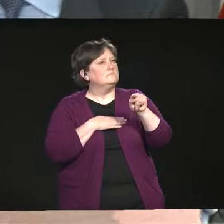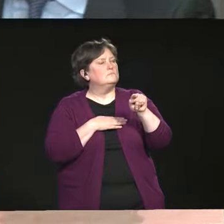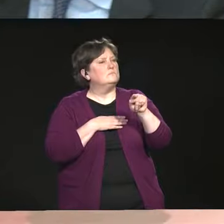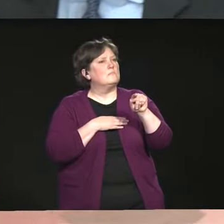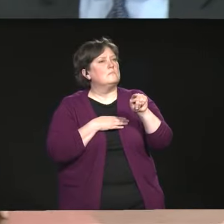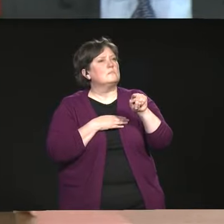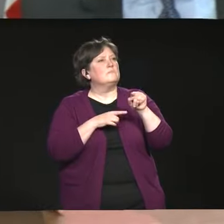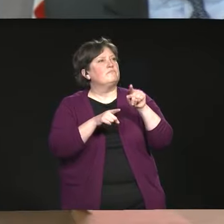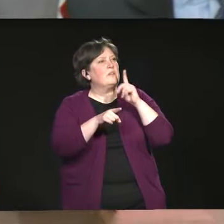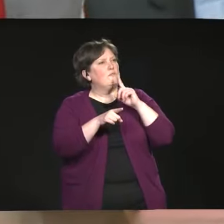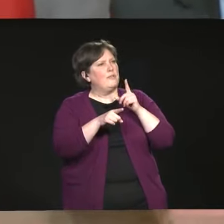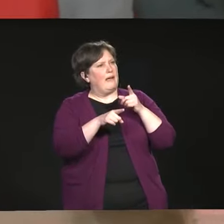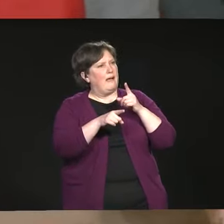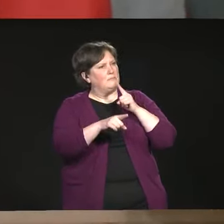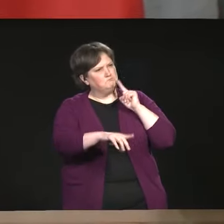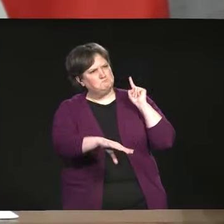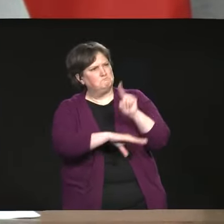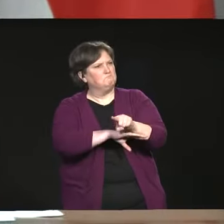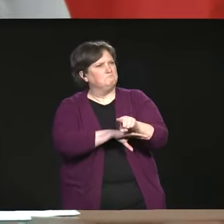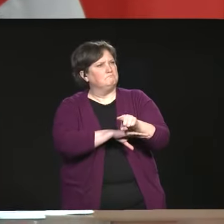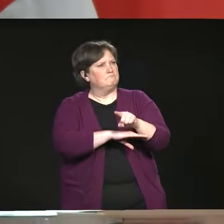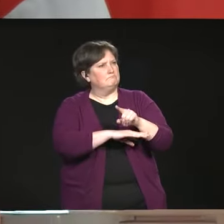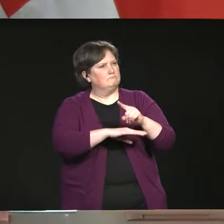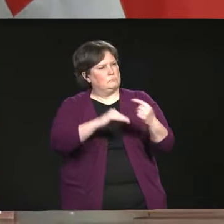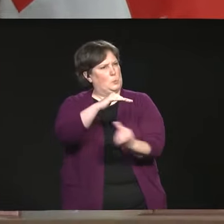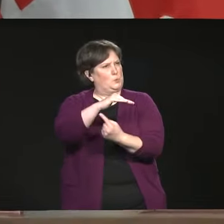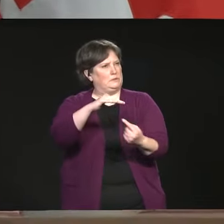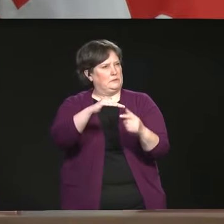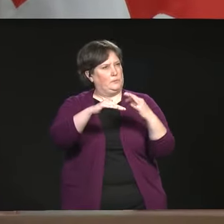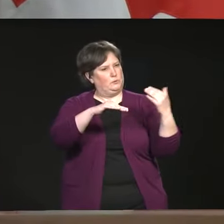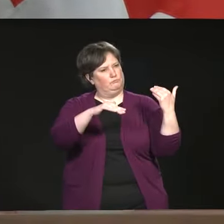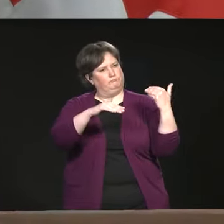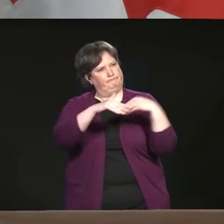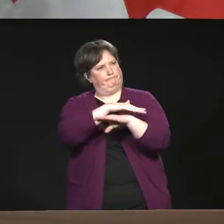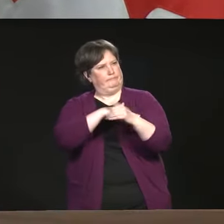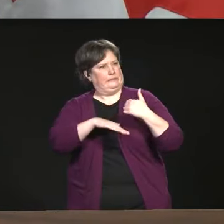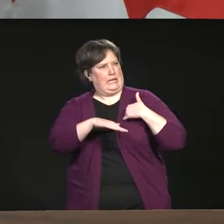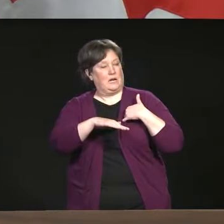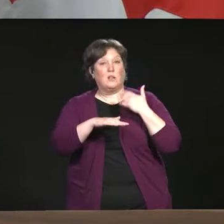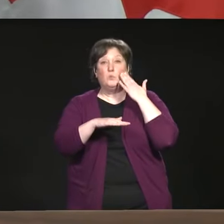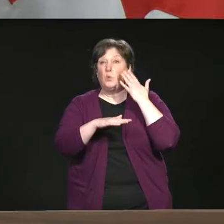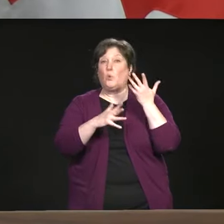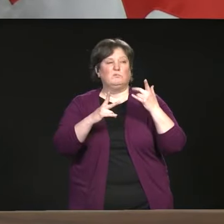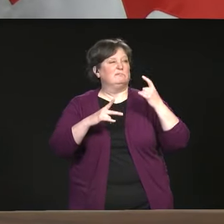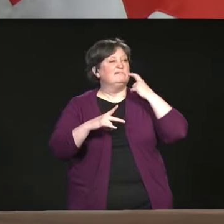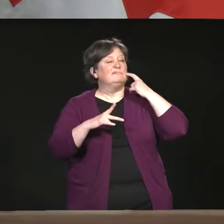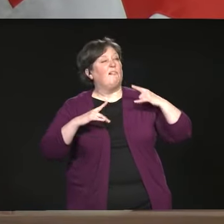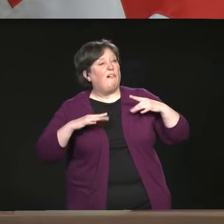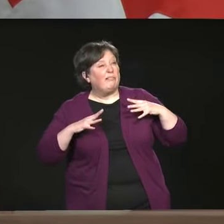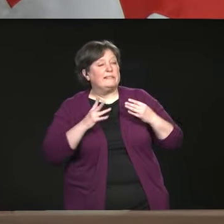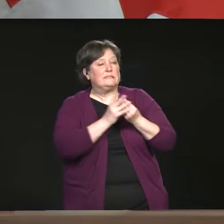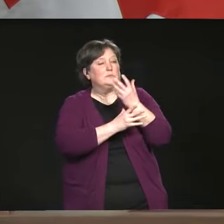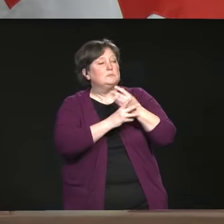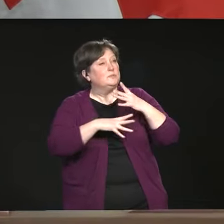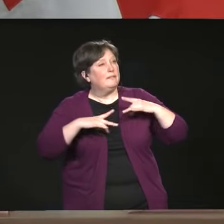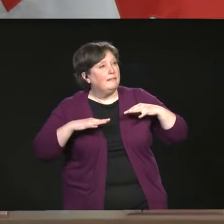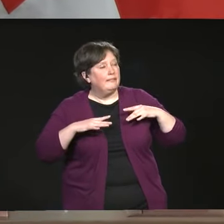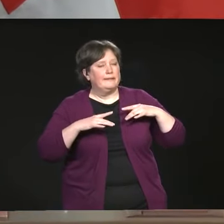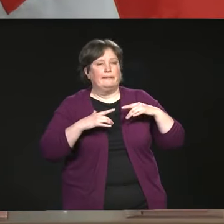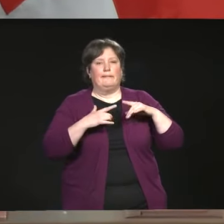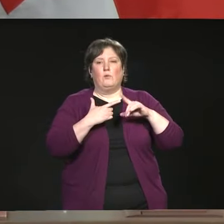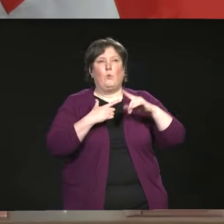quarantines. We know that a lot of people return from spring break. We've seen repatriation flights in recent